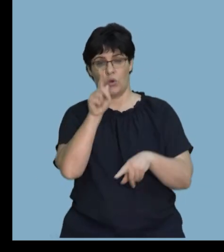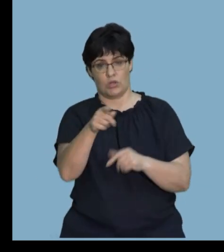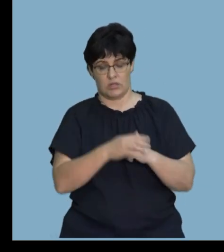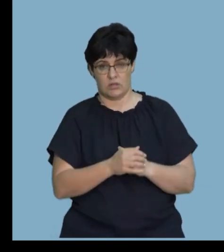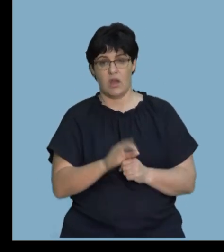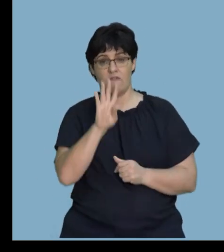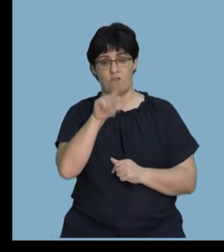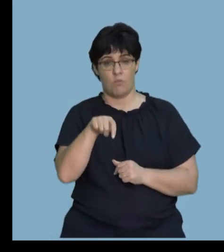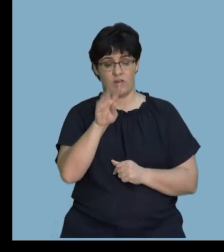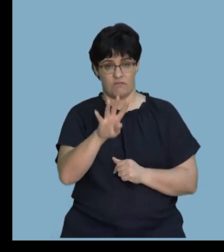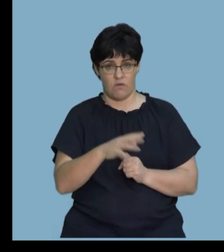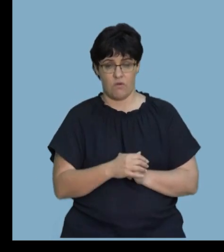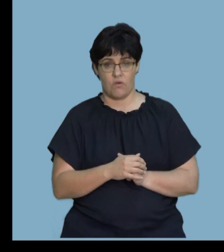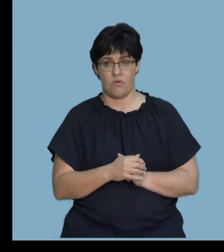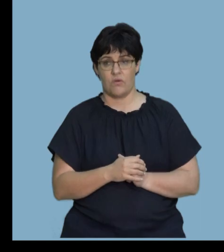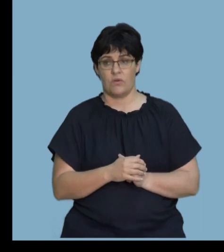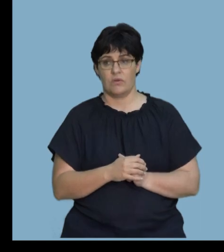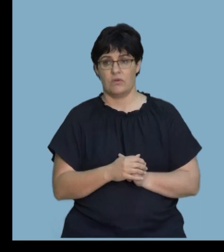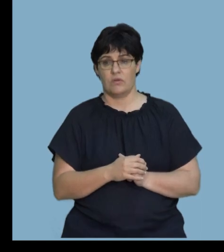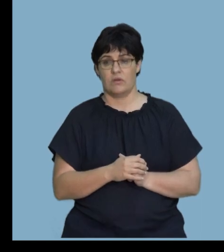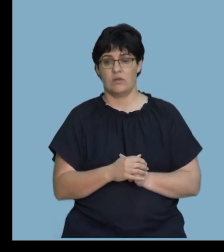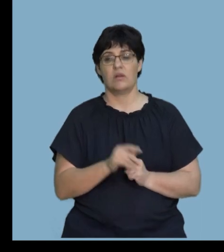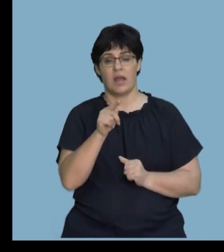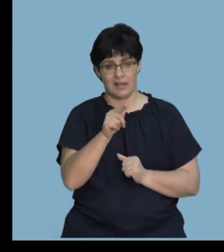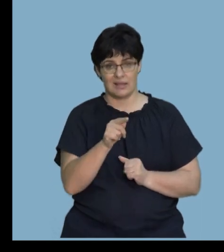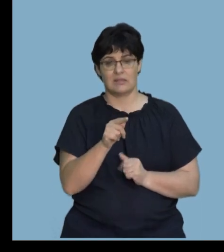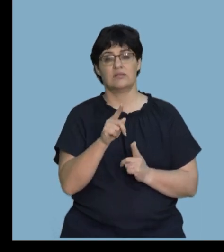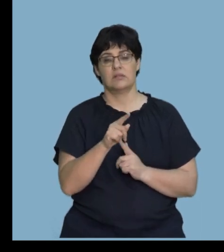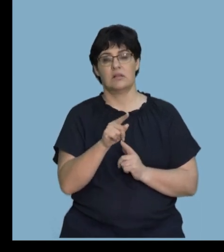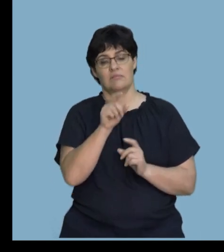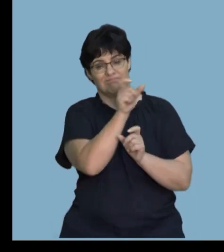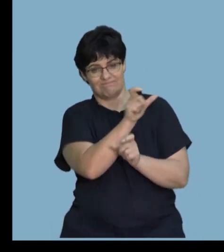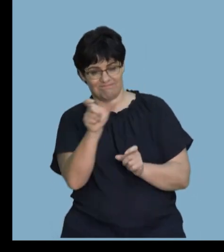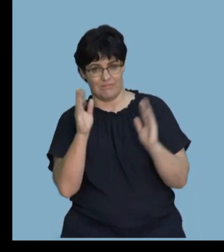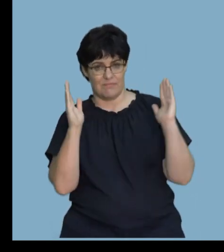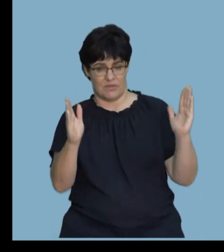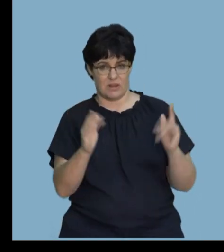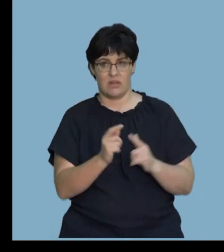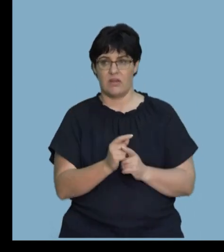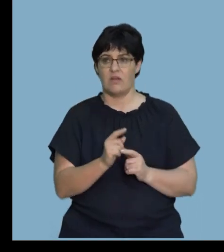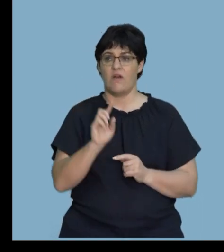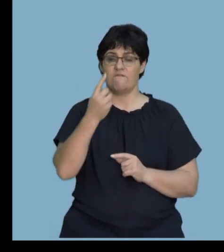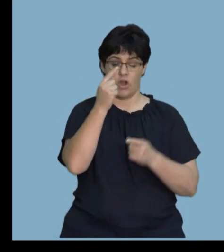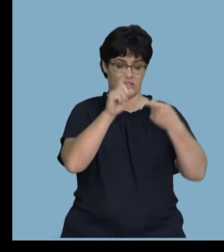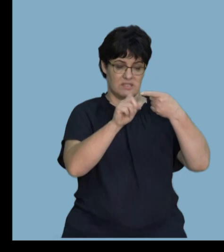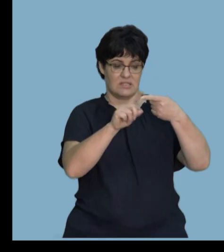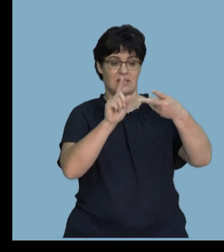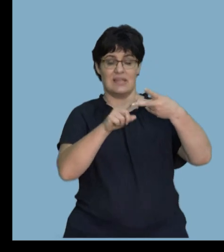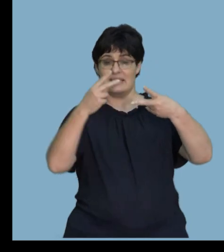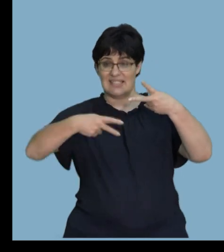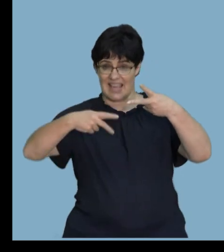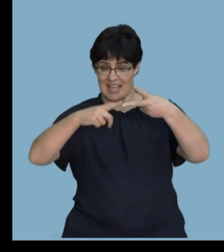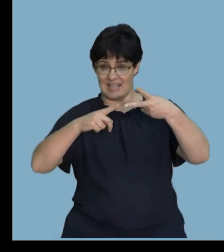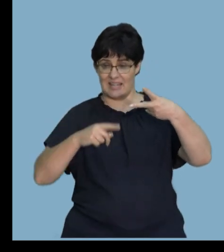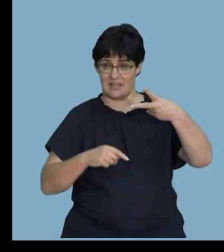4.4 dimethyl pent 2-ine. So that's the first methyl, that's the other methyl. Both of them are on